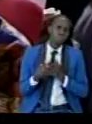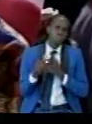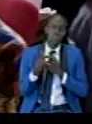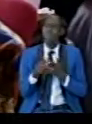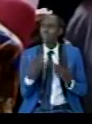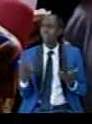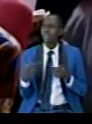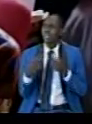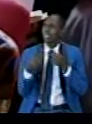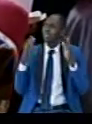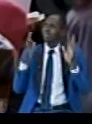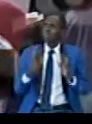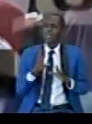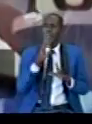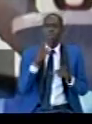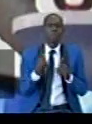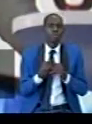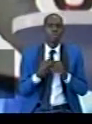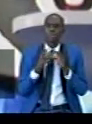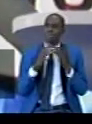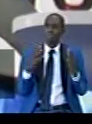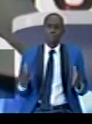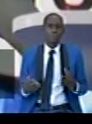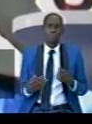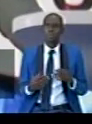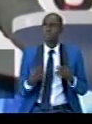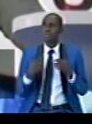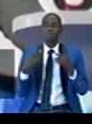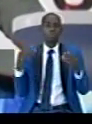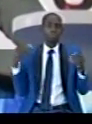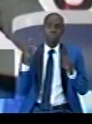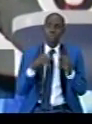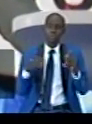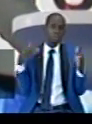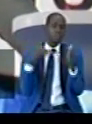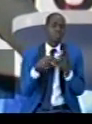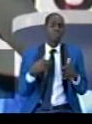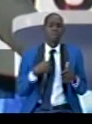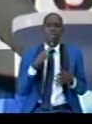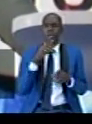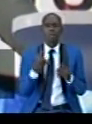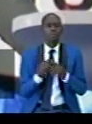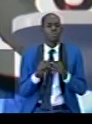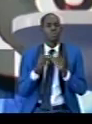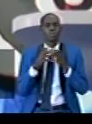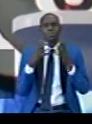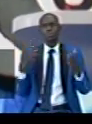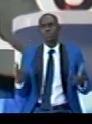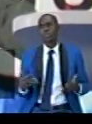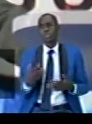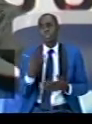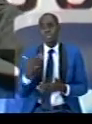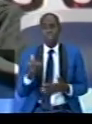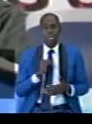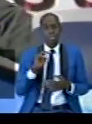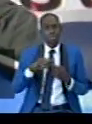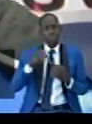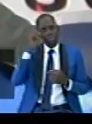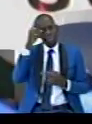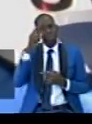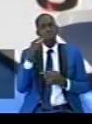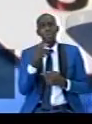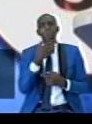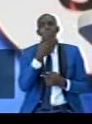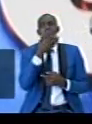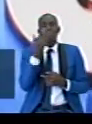much, persecution too much, and the things I don't understand, they're too much. Let the younger people come, let